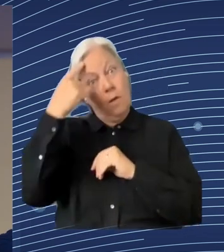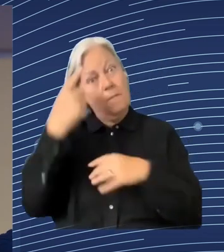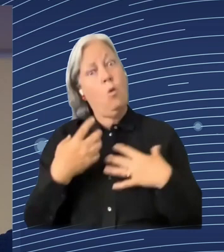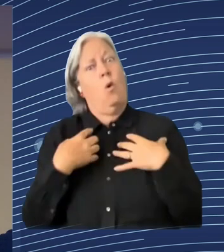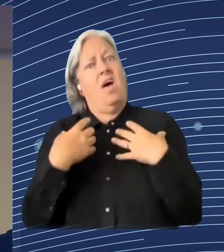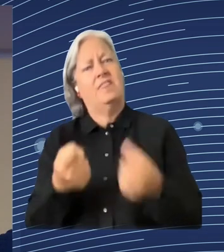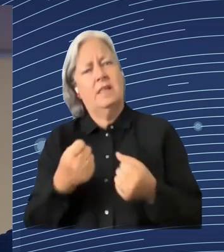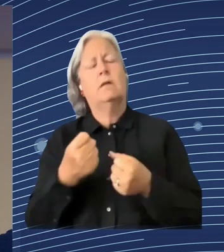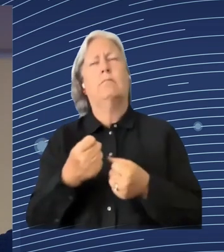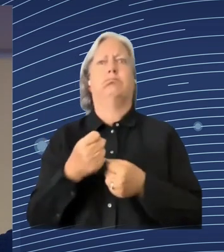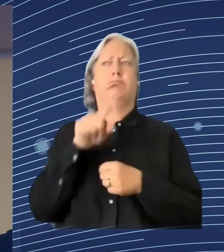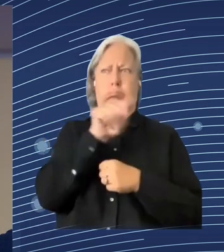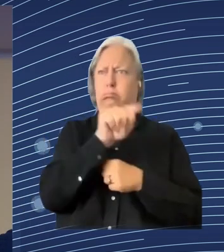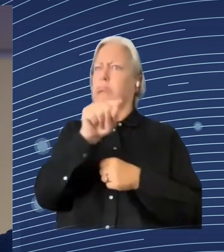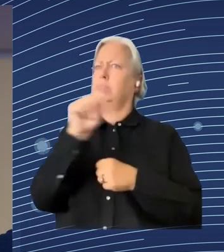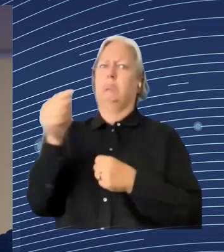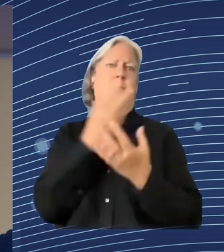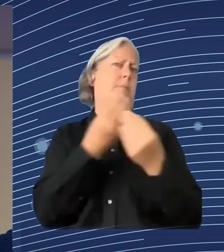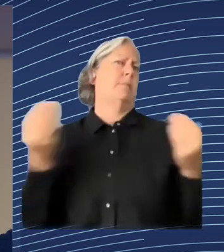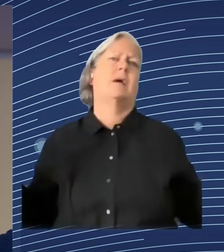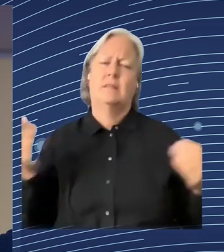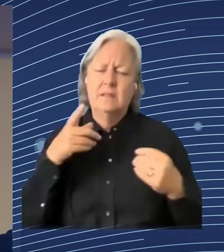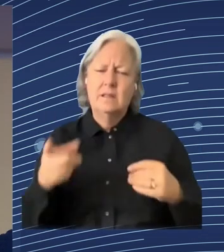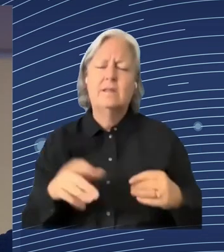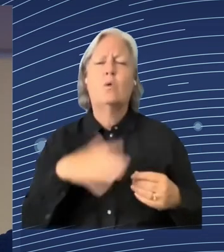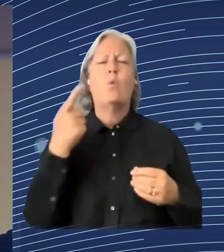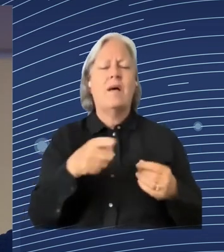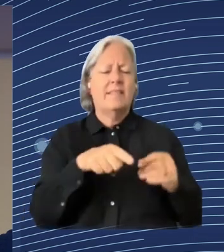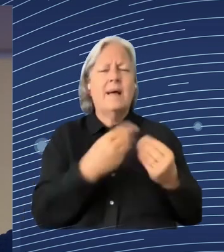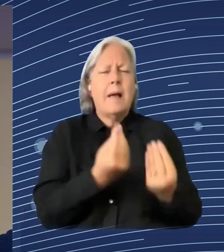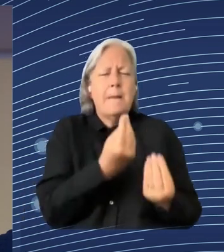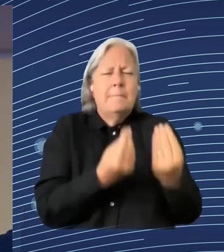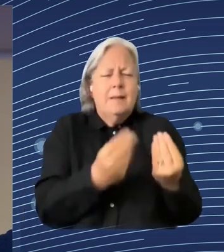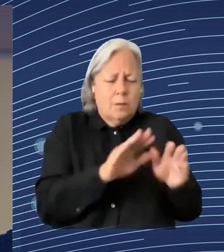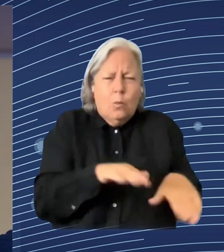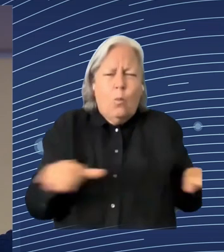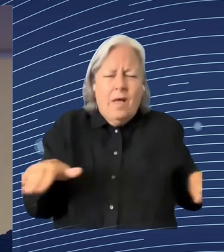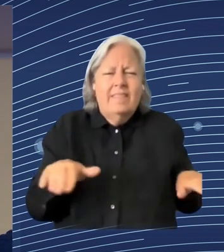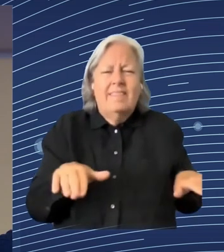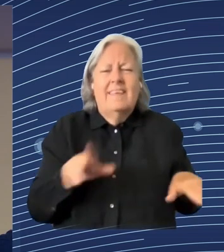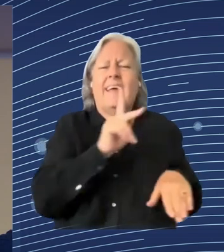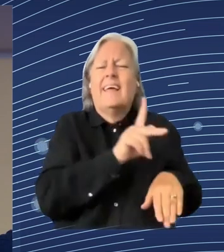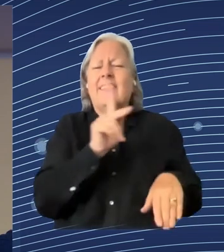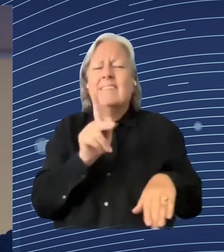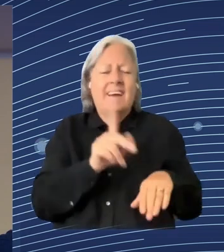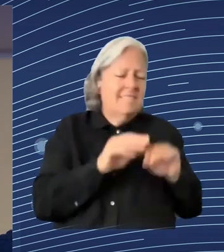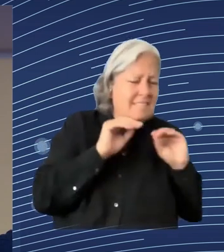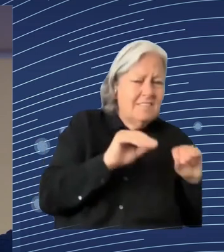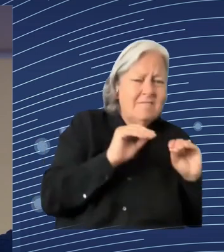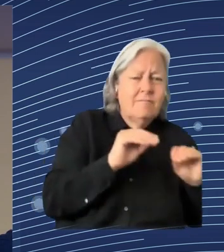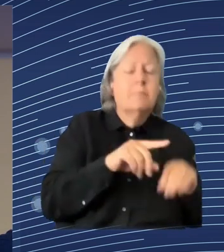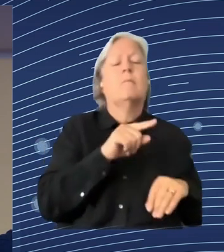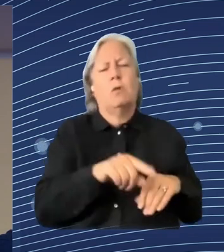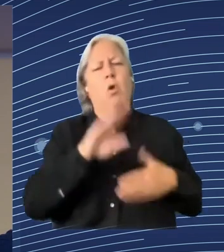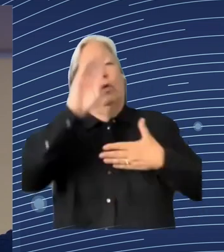on this like kindergarten teaching level, like stomach issues were common. And on this level,